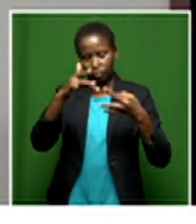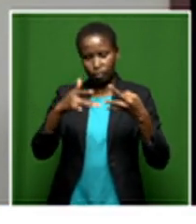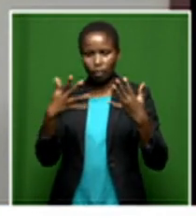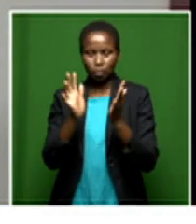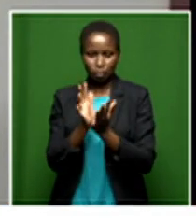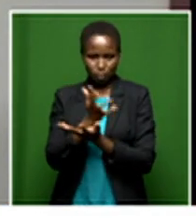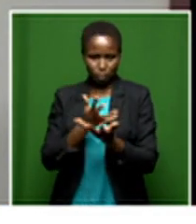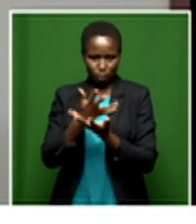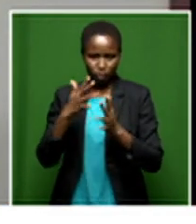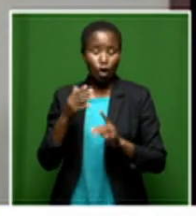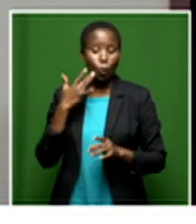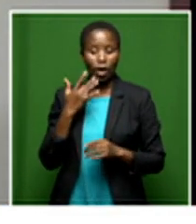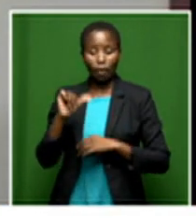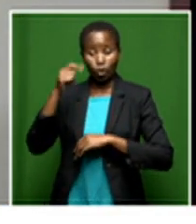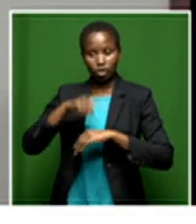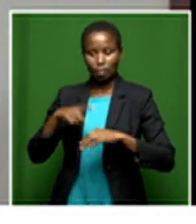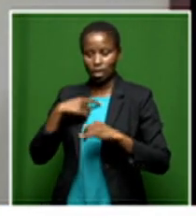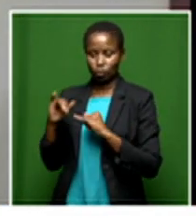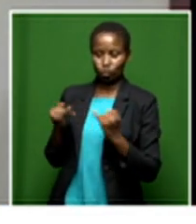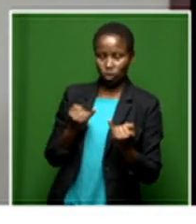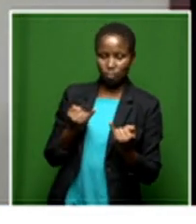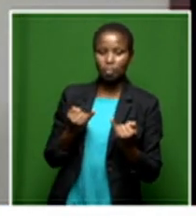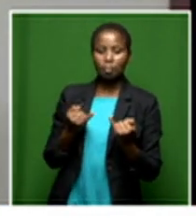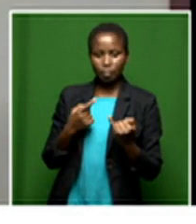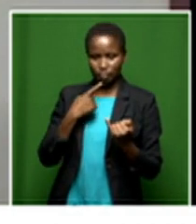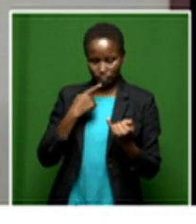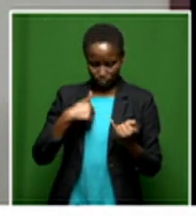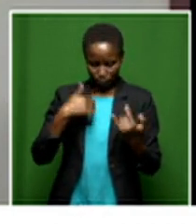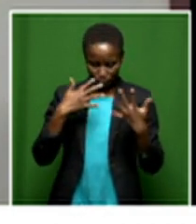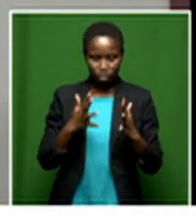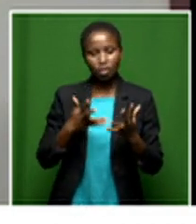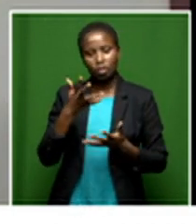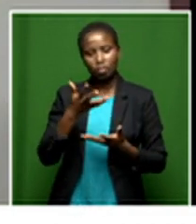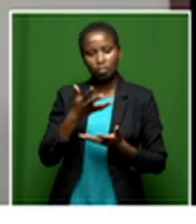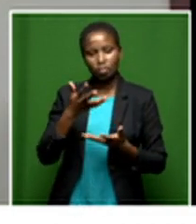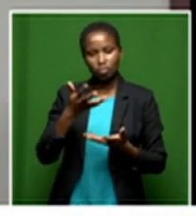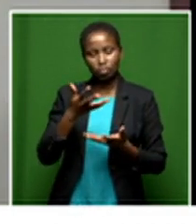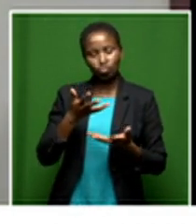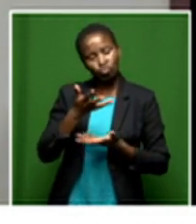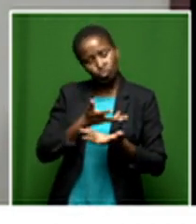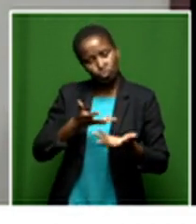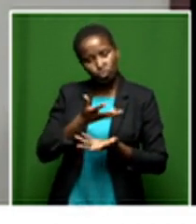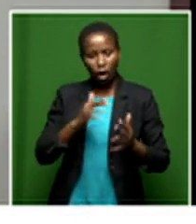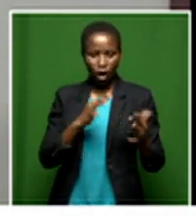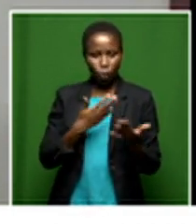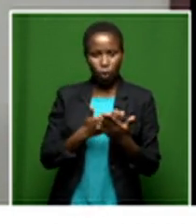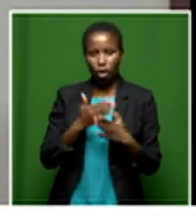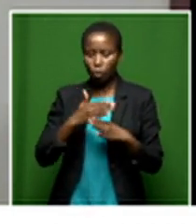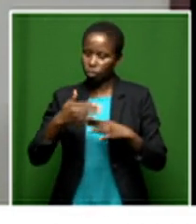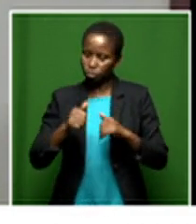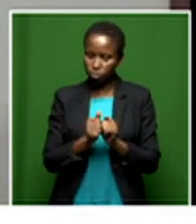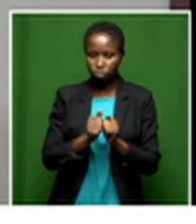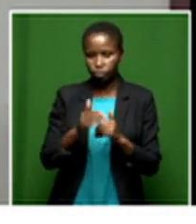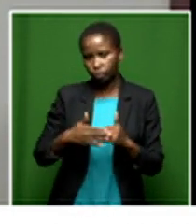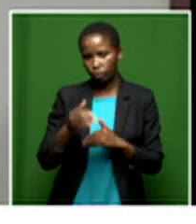being introduced, and I basically kind of told them what my credentials are and how I wish we could work together going forward.